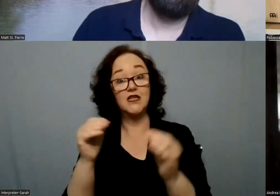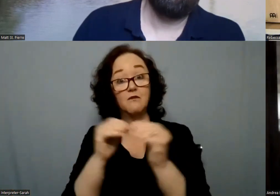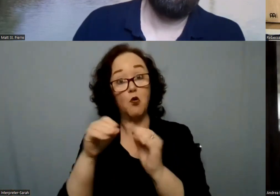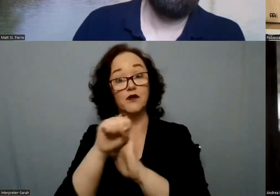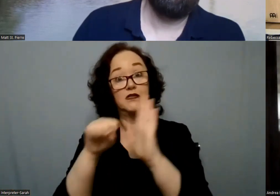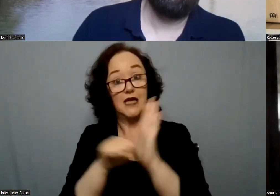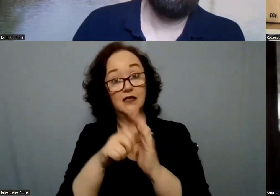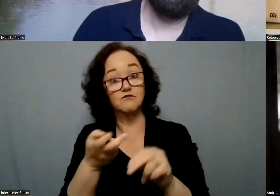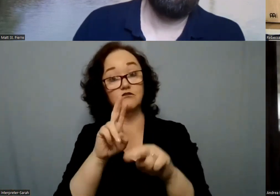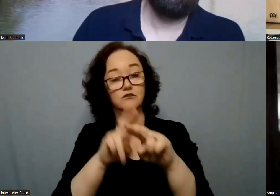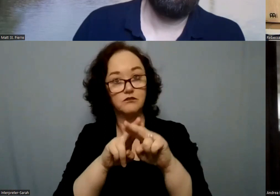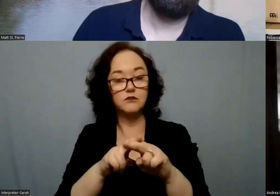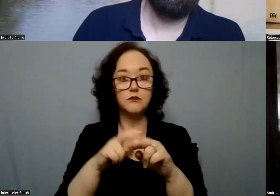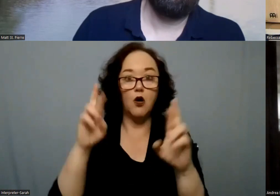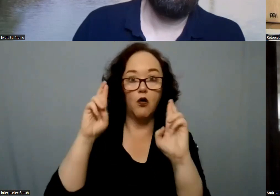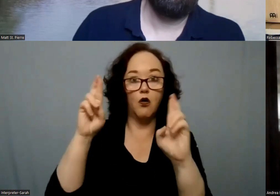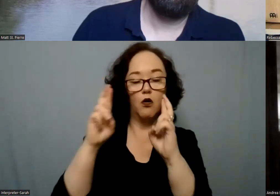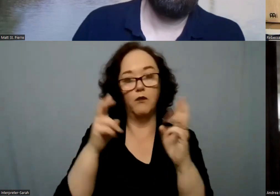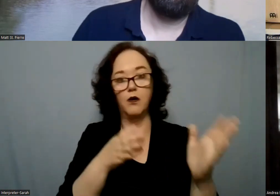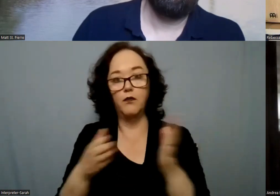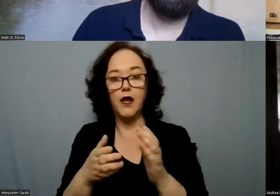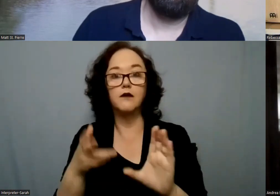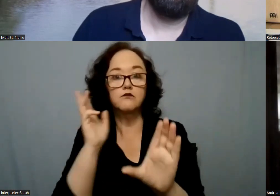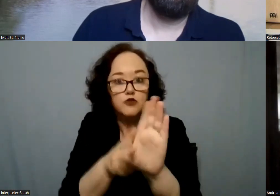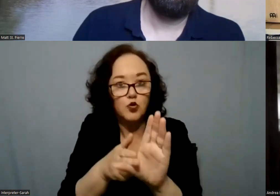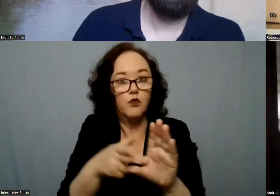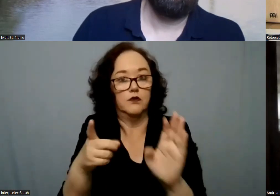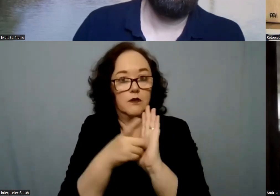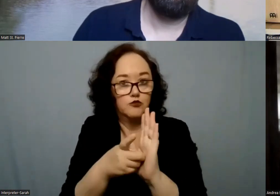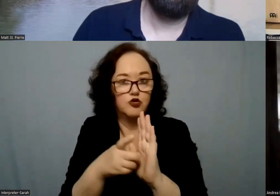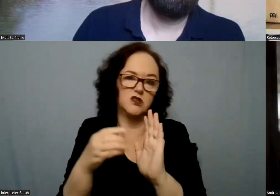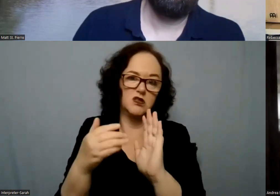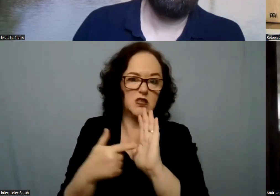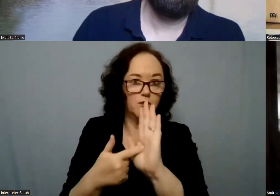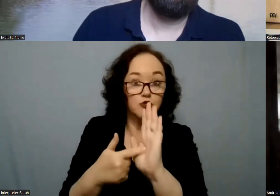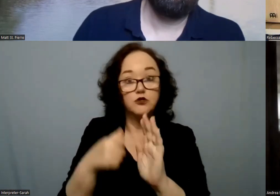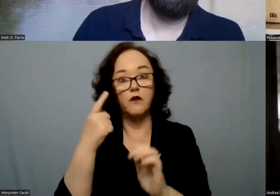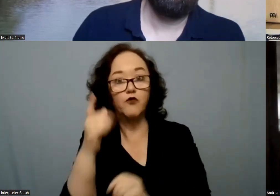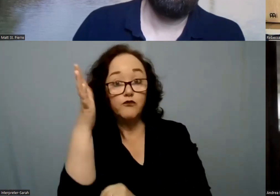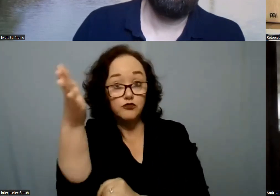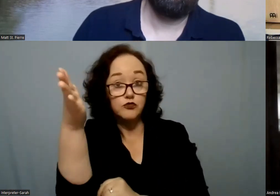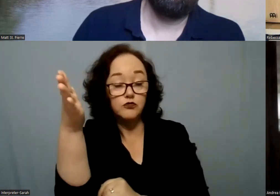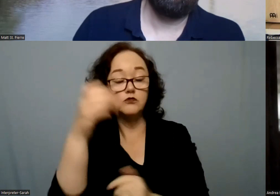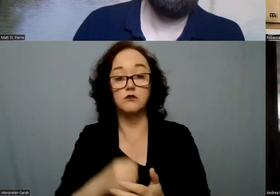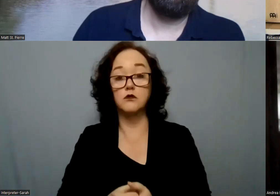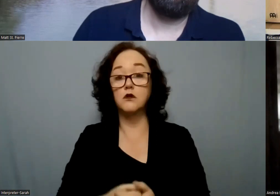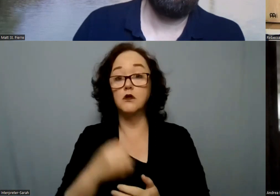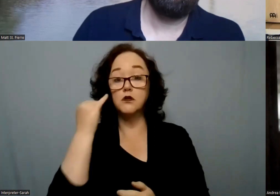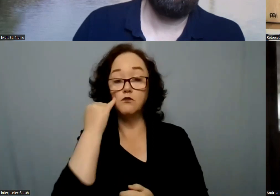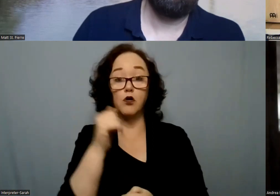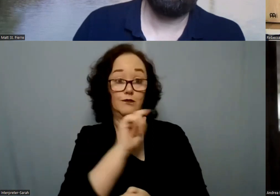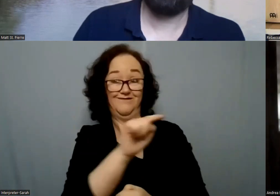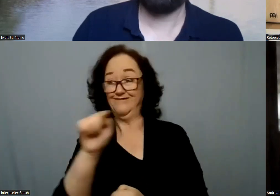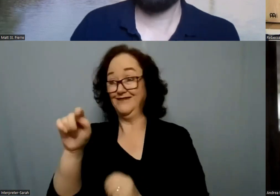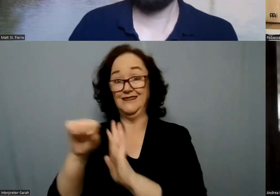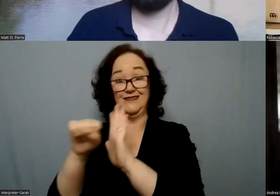and hoping to join the demonstration in the future. So in those states is where the state